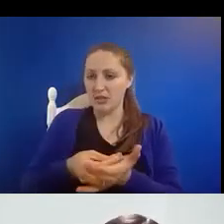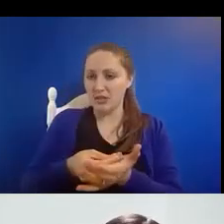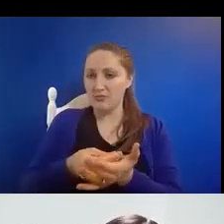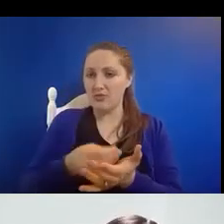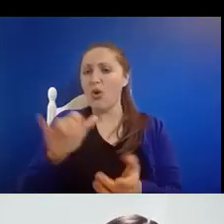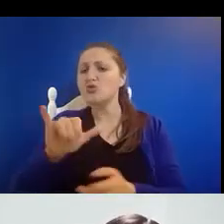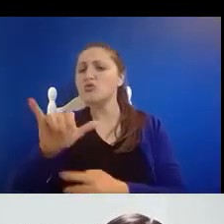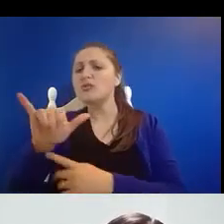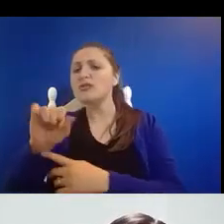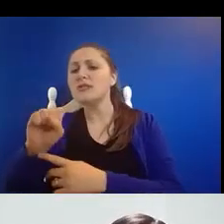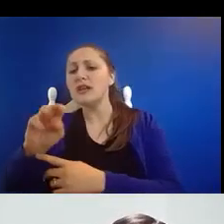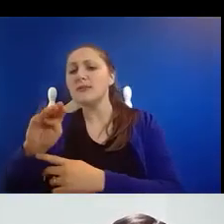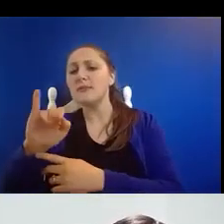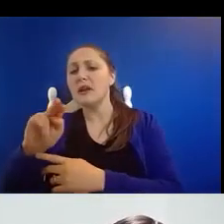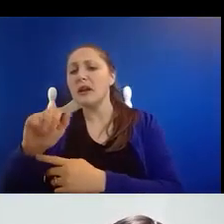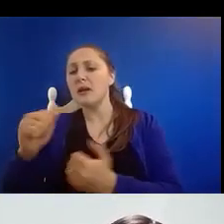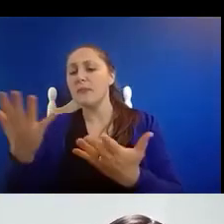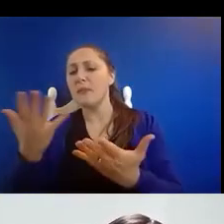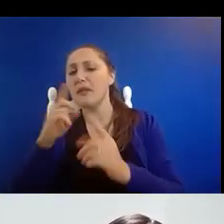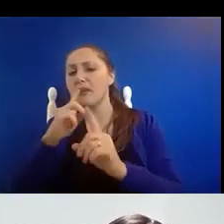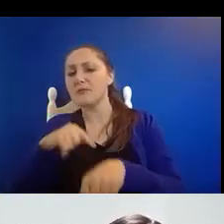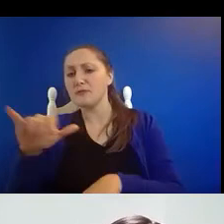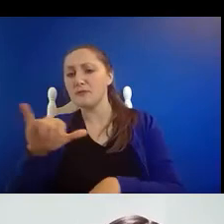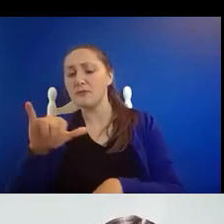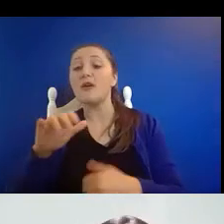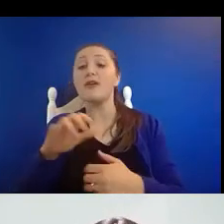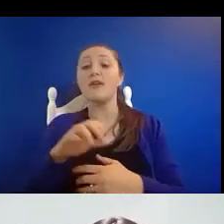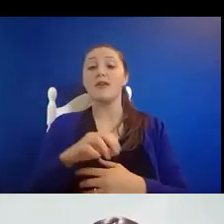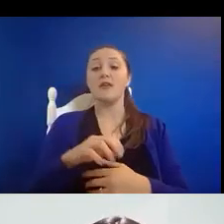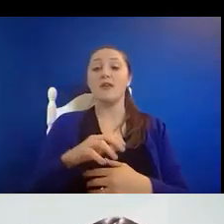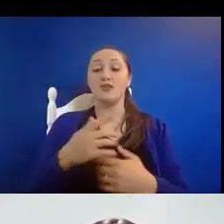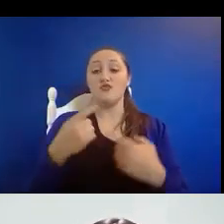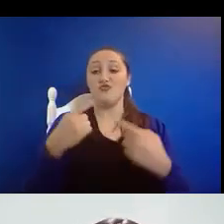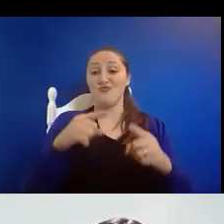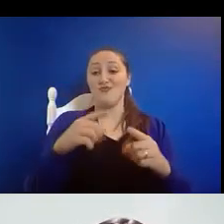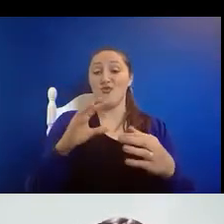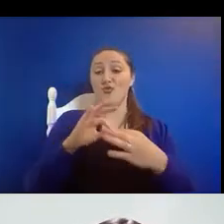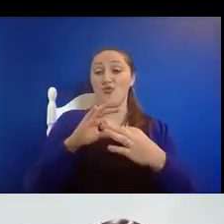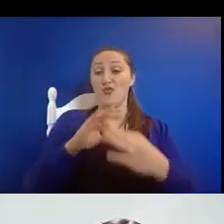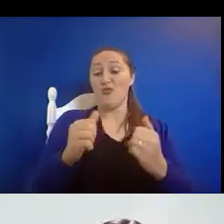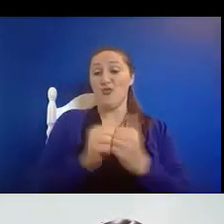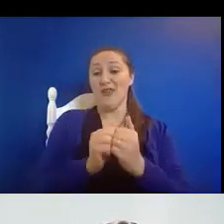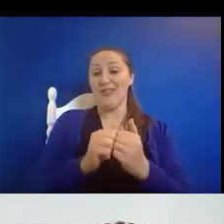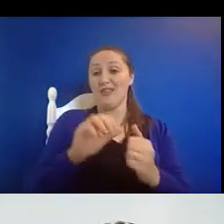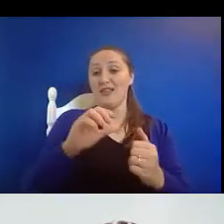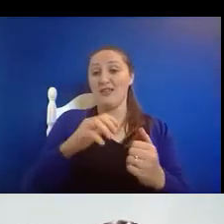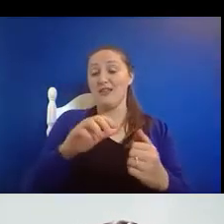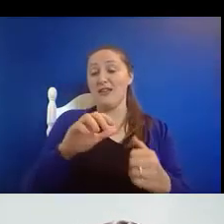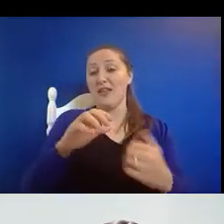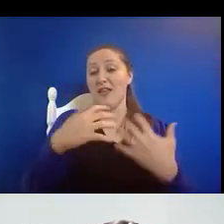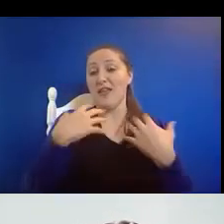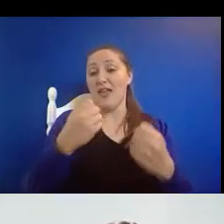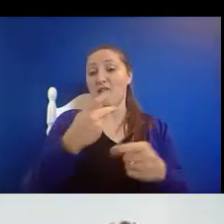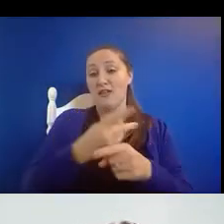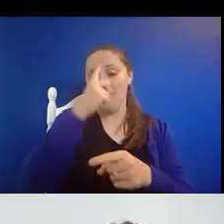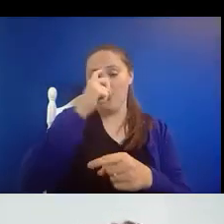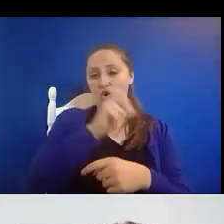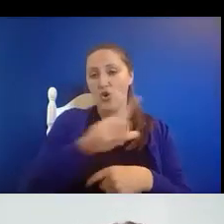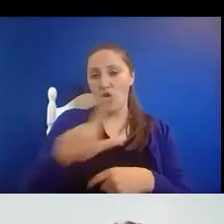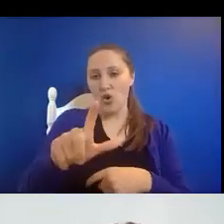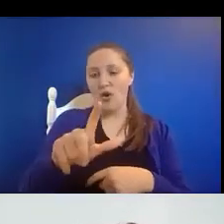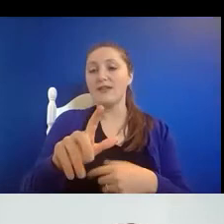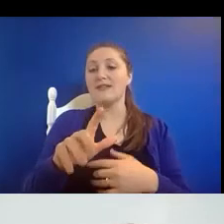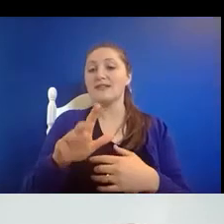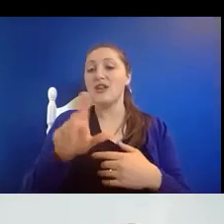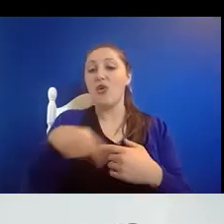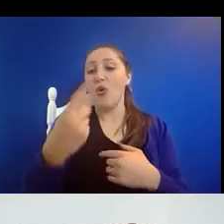too, along with acute health care for all, because MCOs only provide LTSS for kids and adults with extensive medical